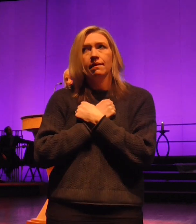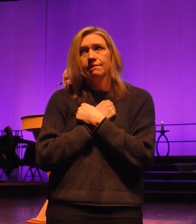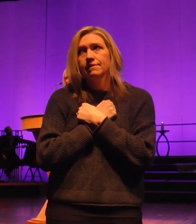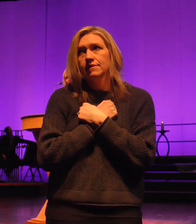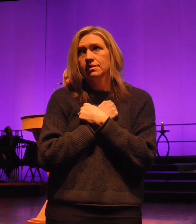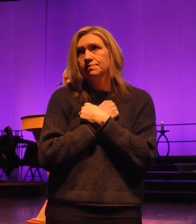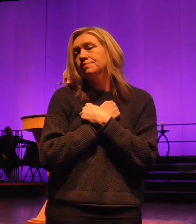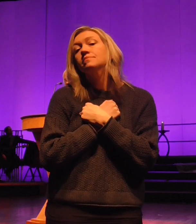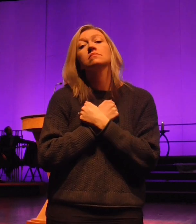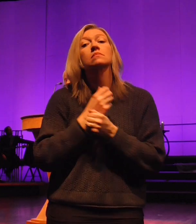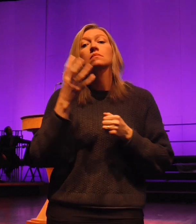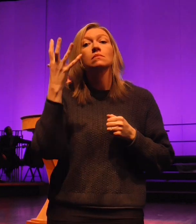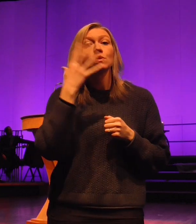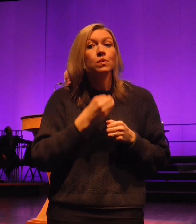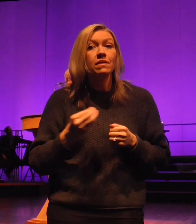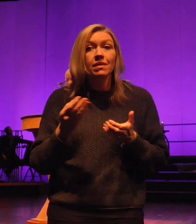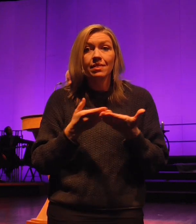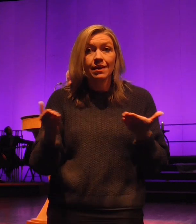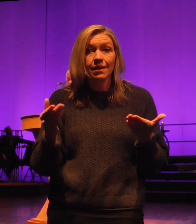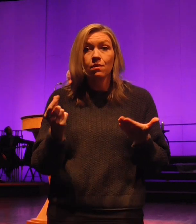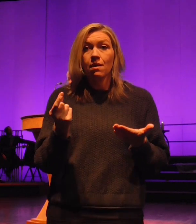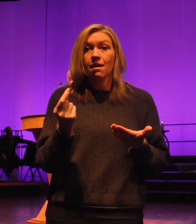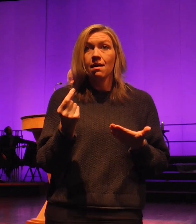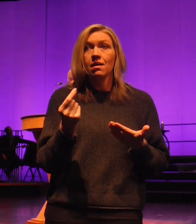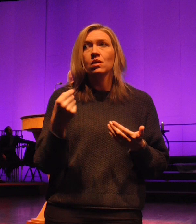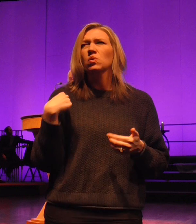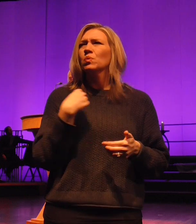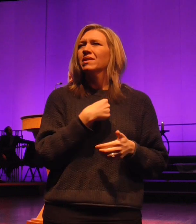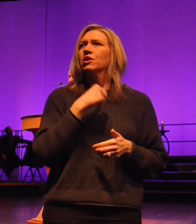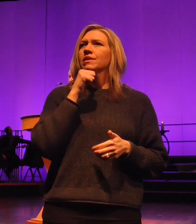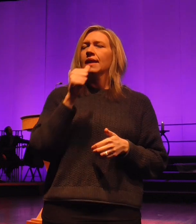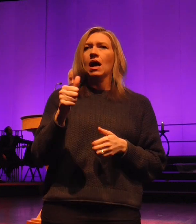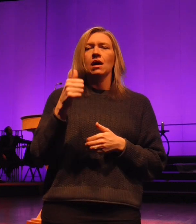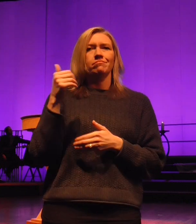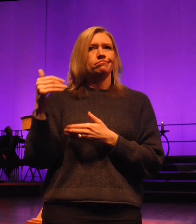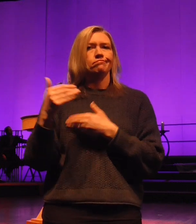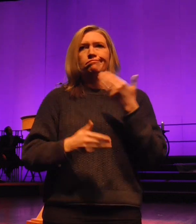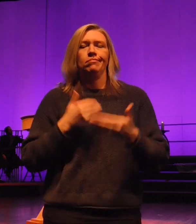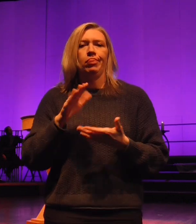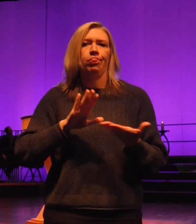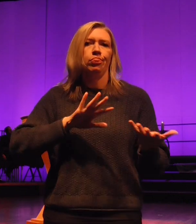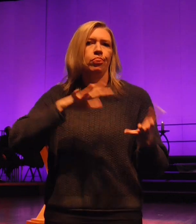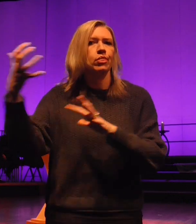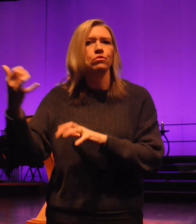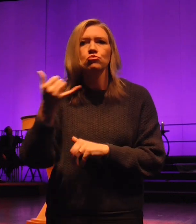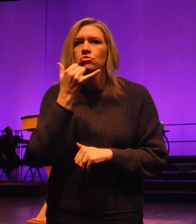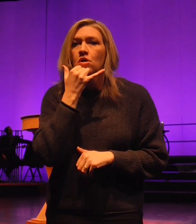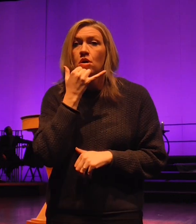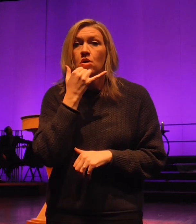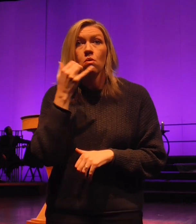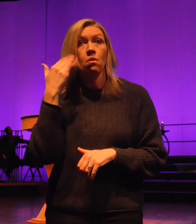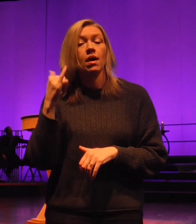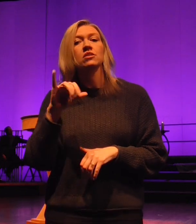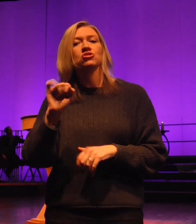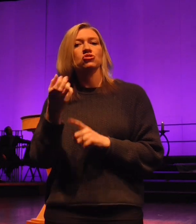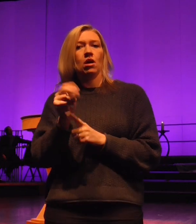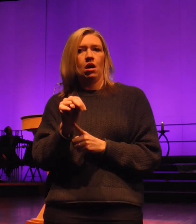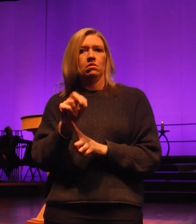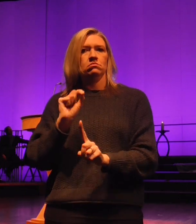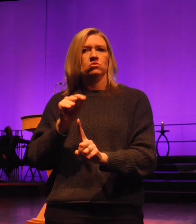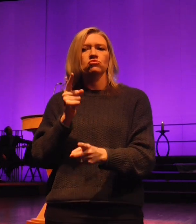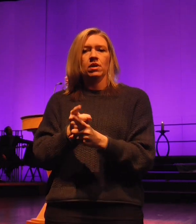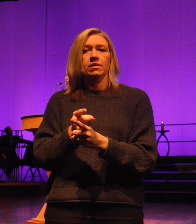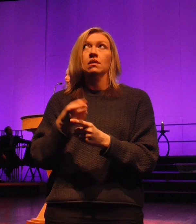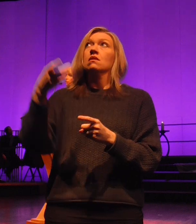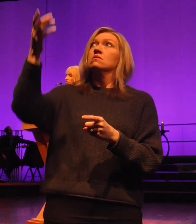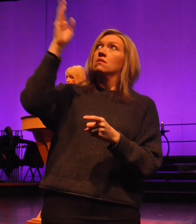And the beautiful thing is that we aren't moving wrong when we do it, because John was right. God